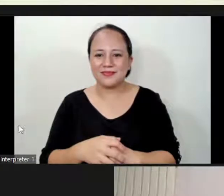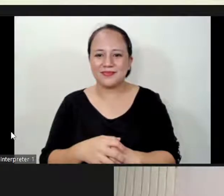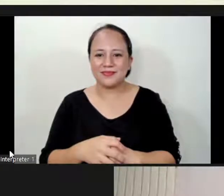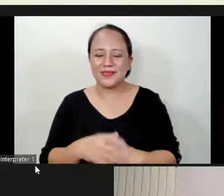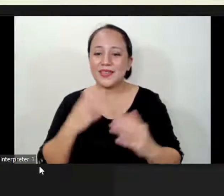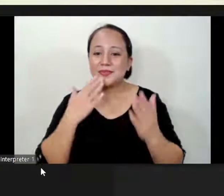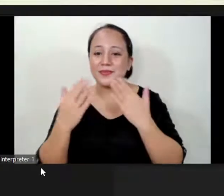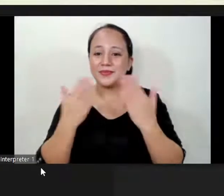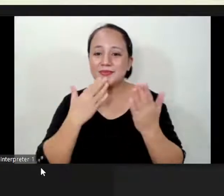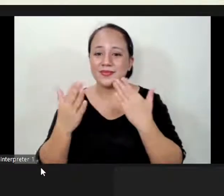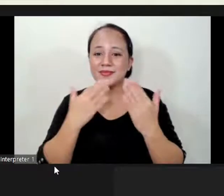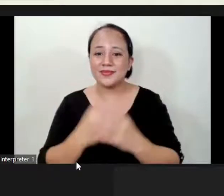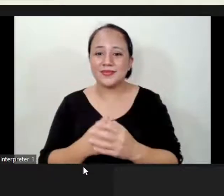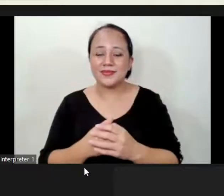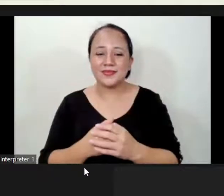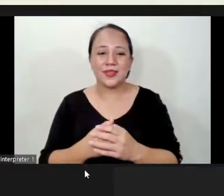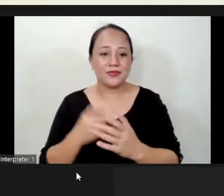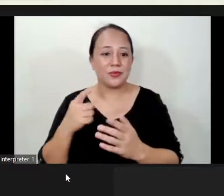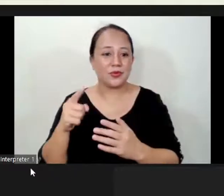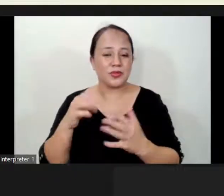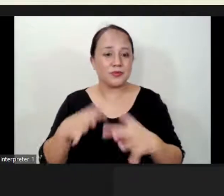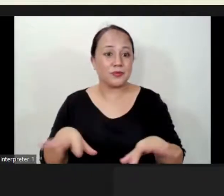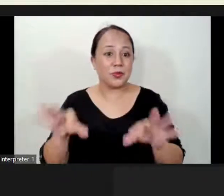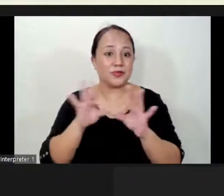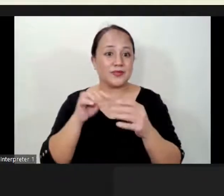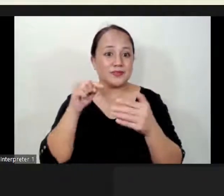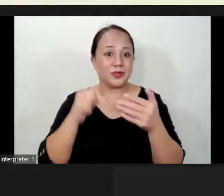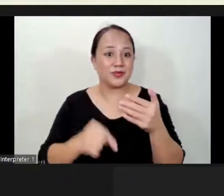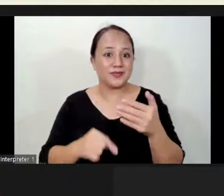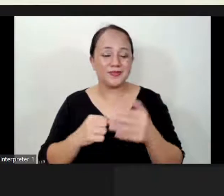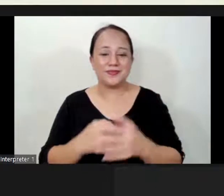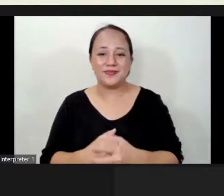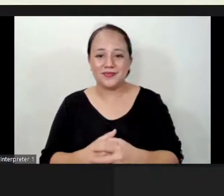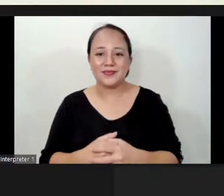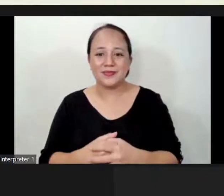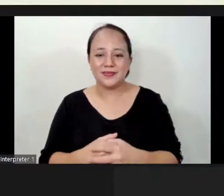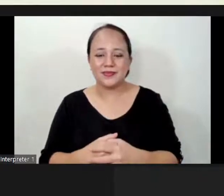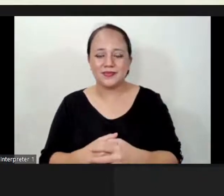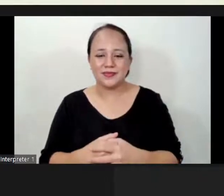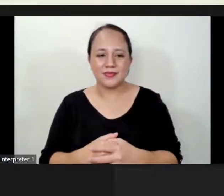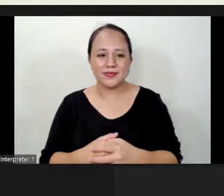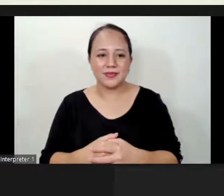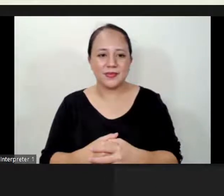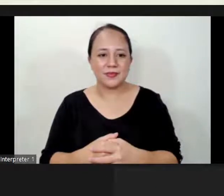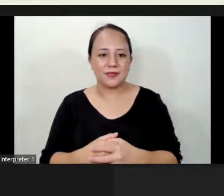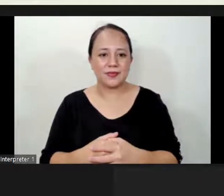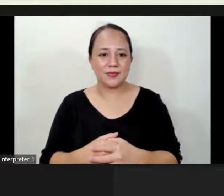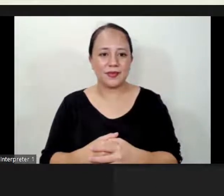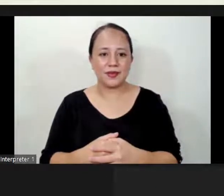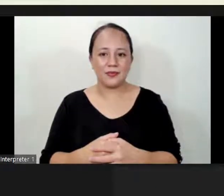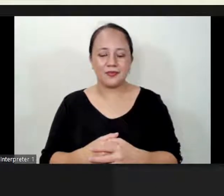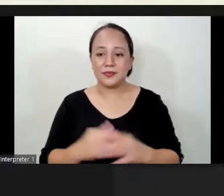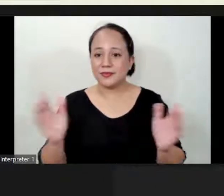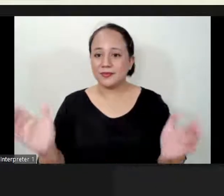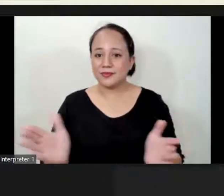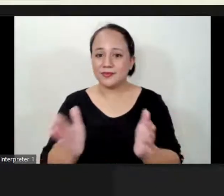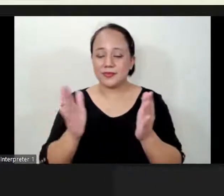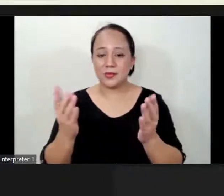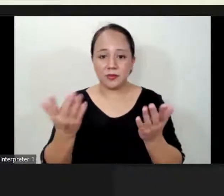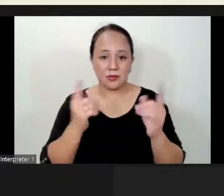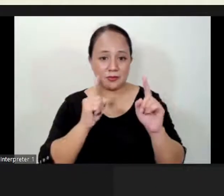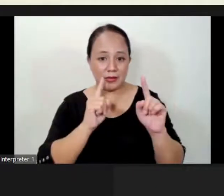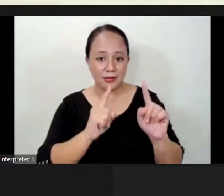Thank you very much for those important points. We encourage those that are